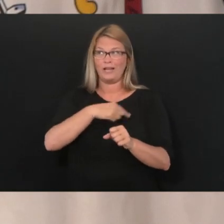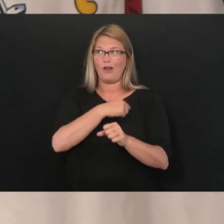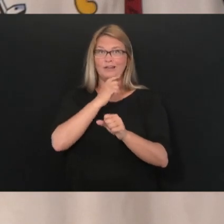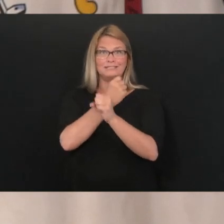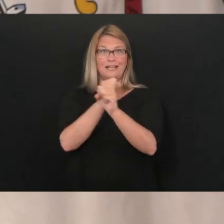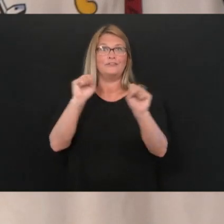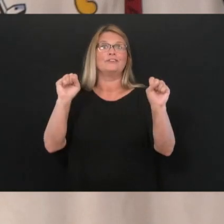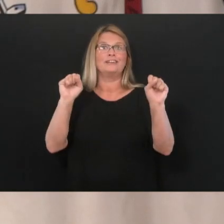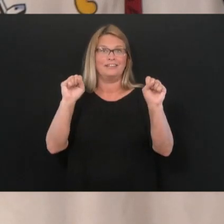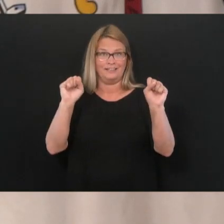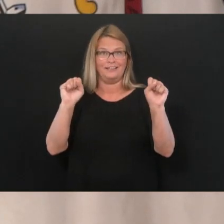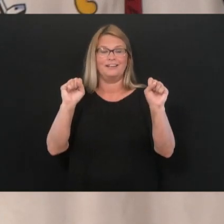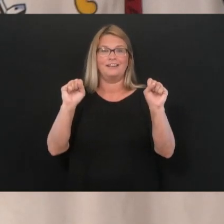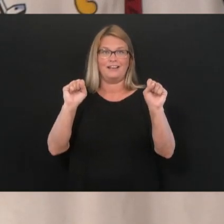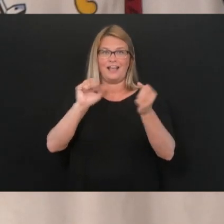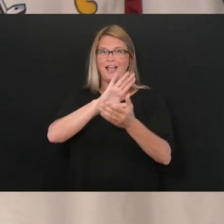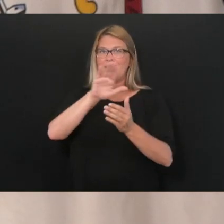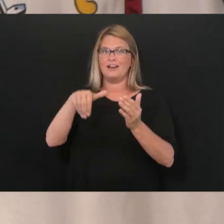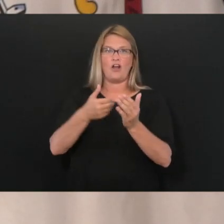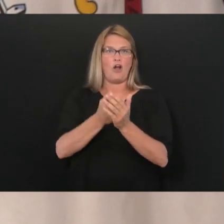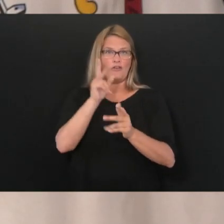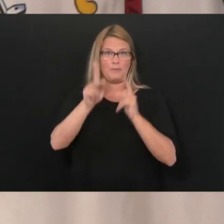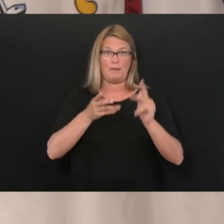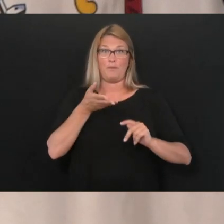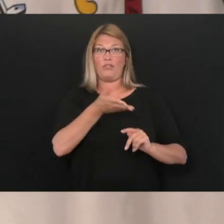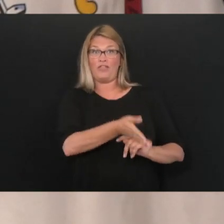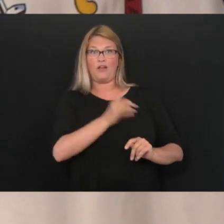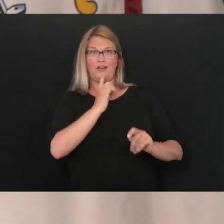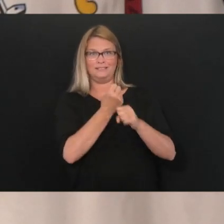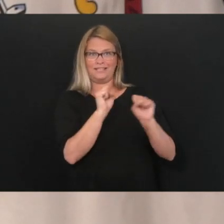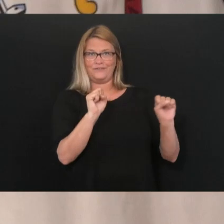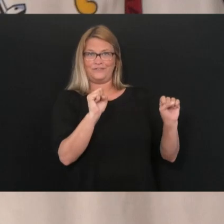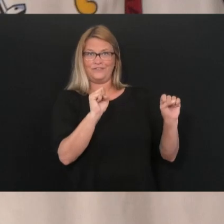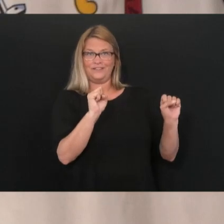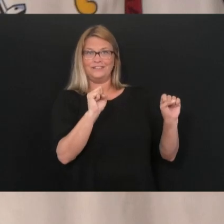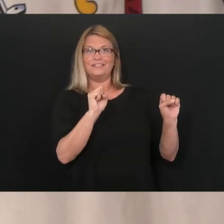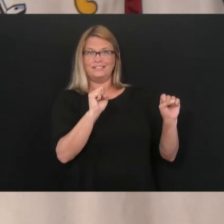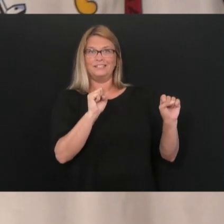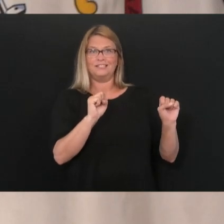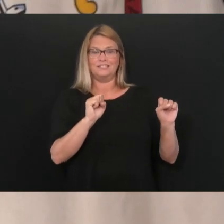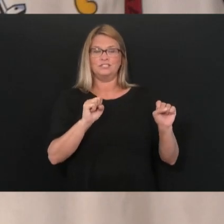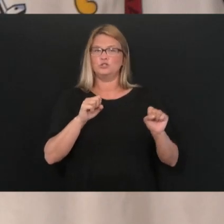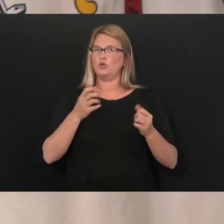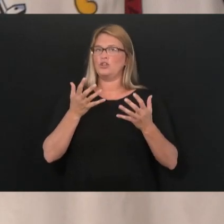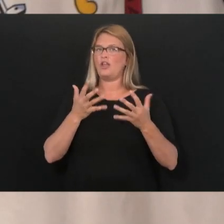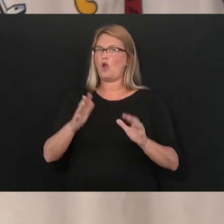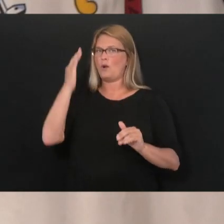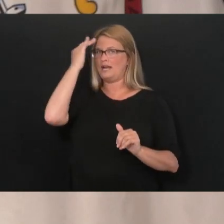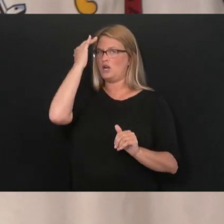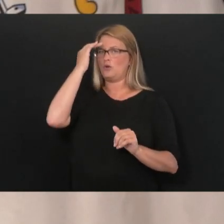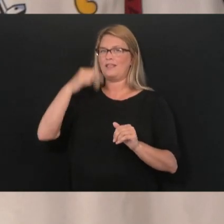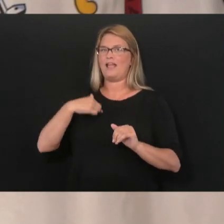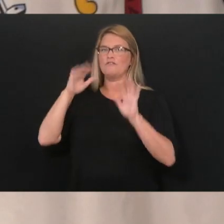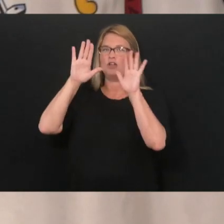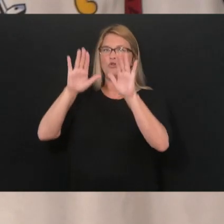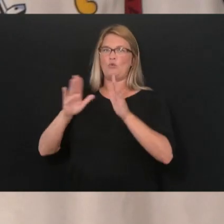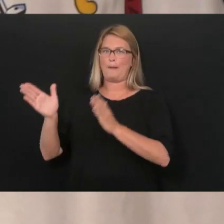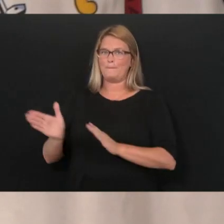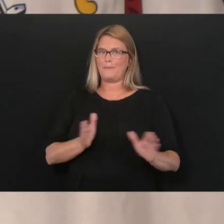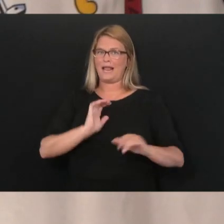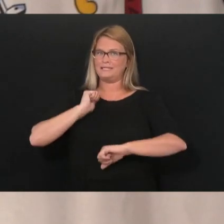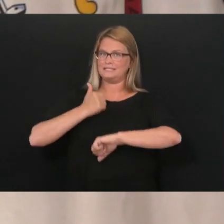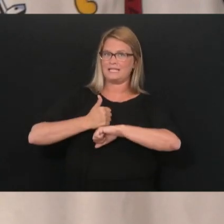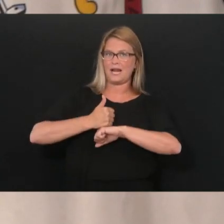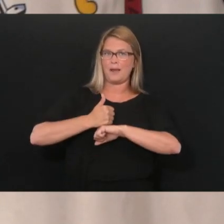everybody, all the people at those facilities. And so they're on it. They've got some great plans and